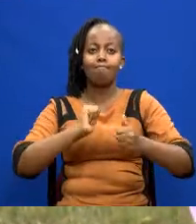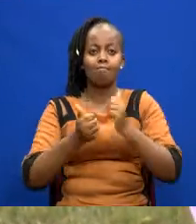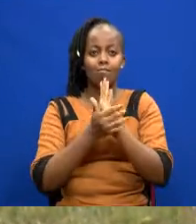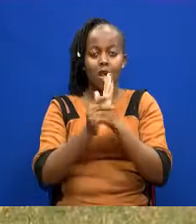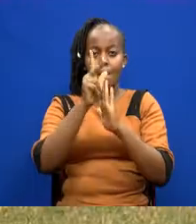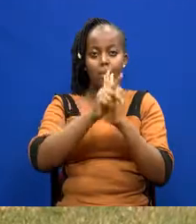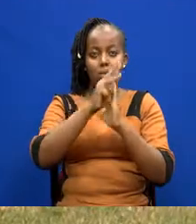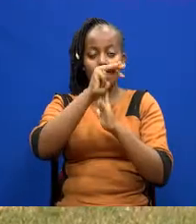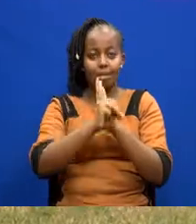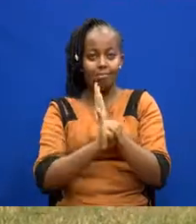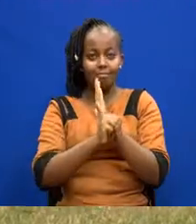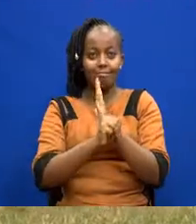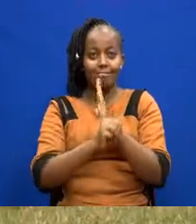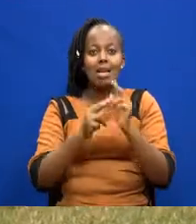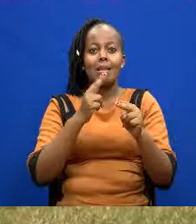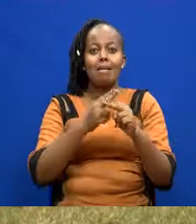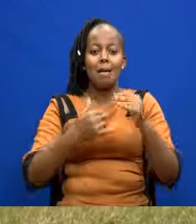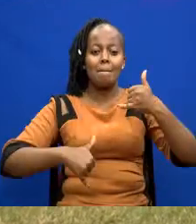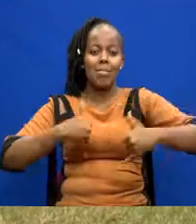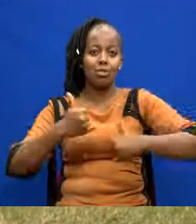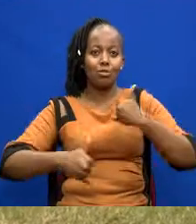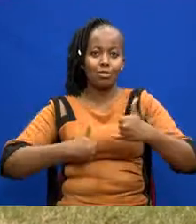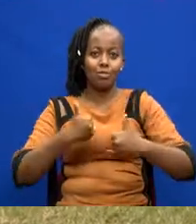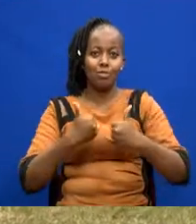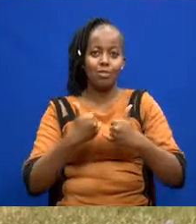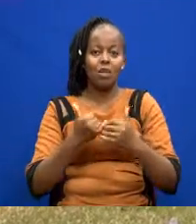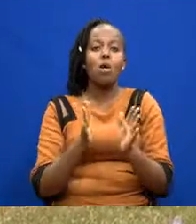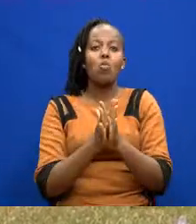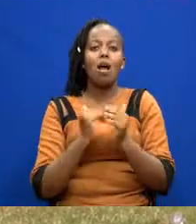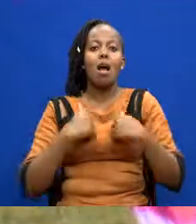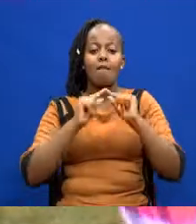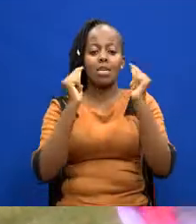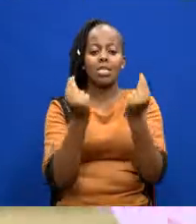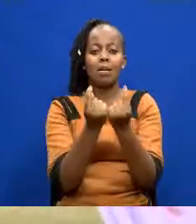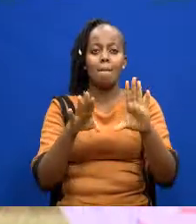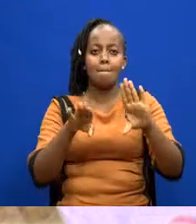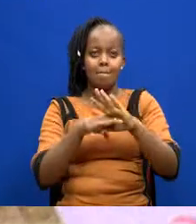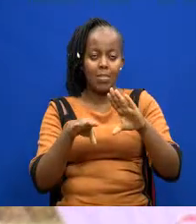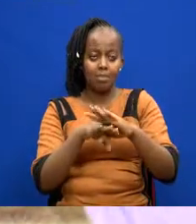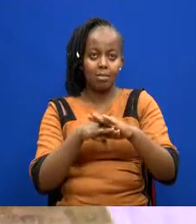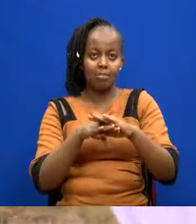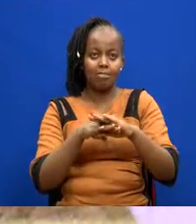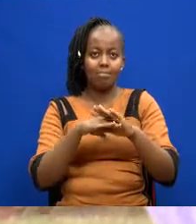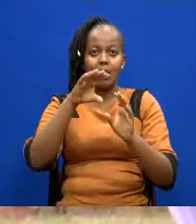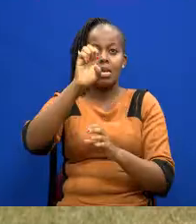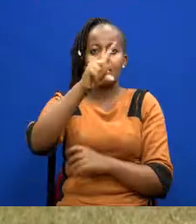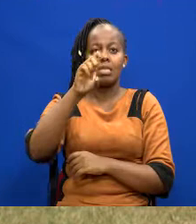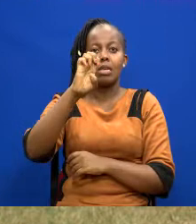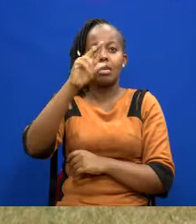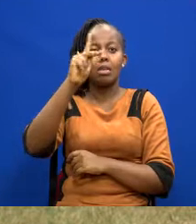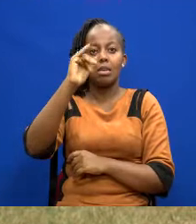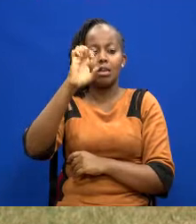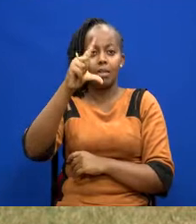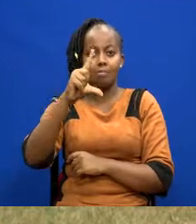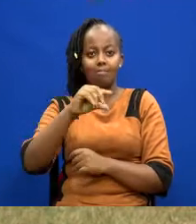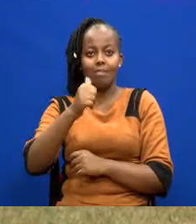skills program. Hashtag Jibambe skills. Good. With me are my team members. Ezekiel, and I'm ready